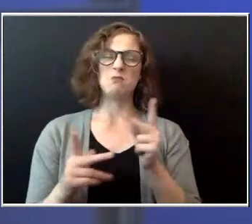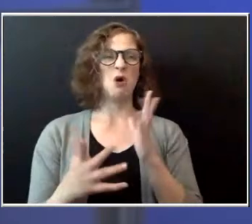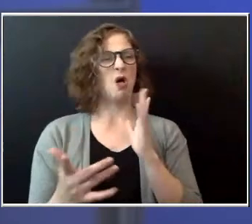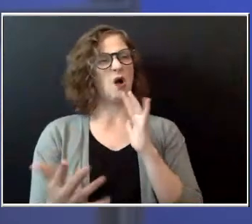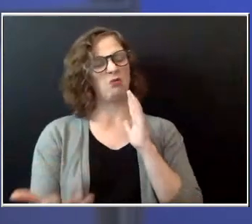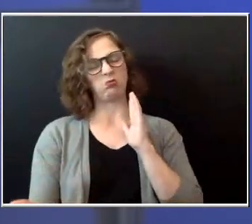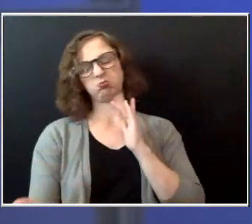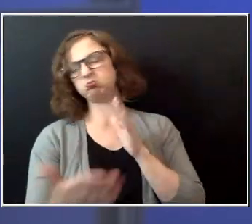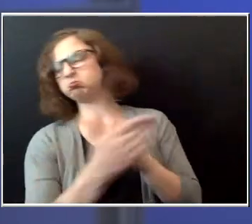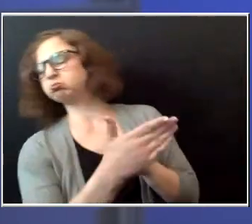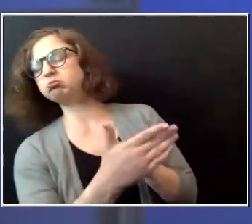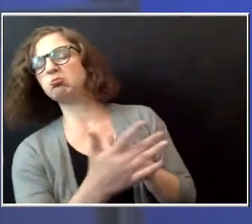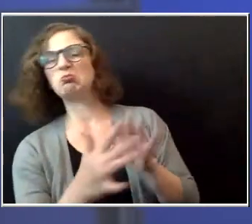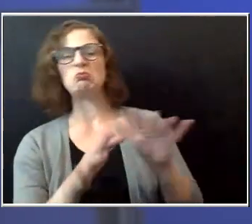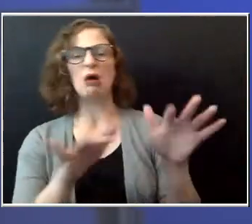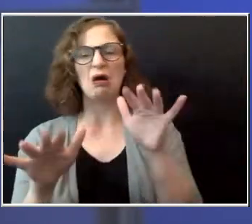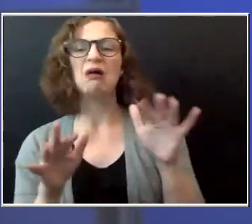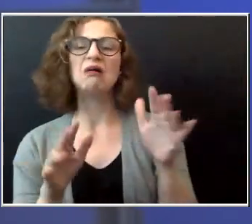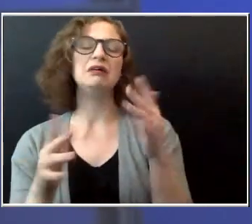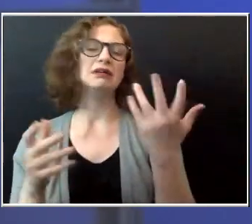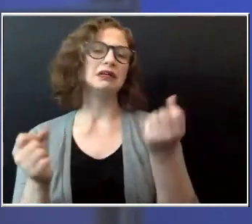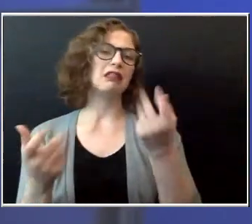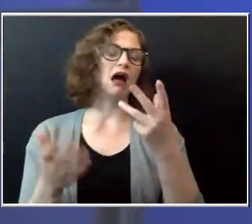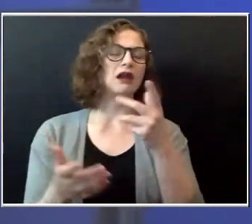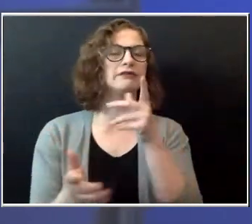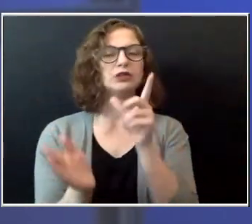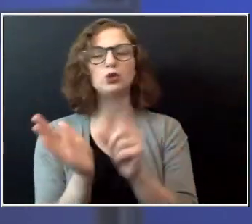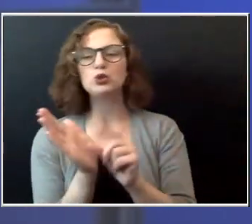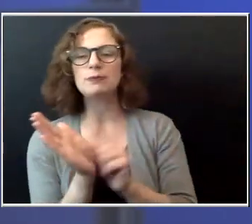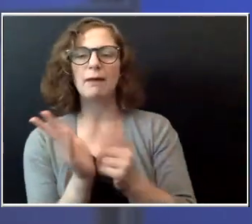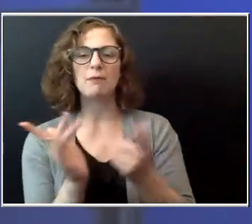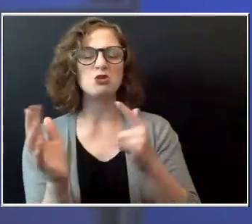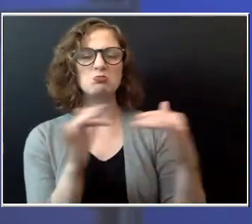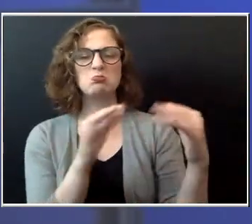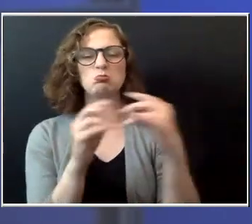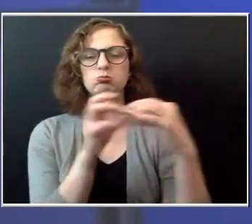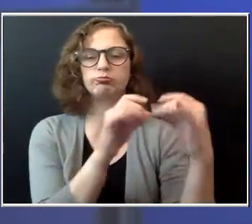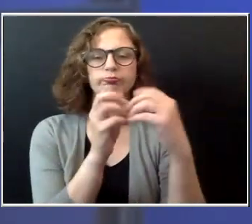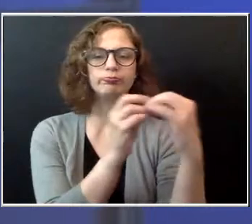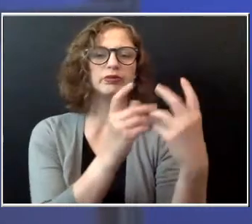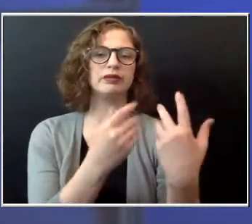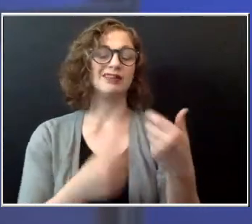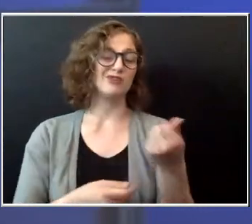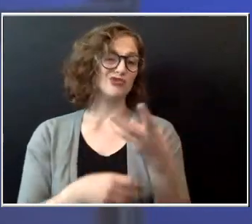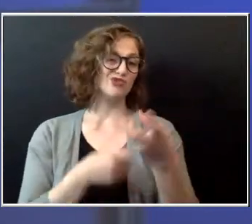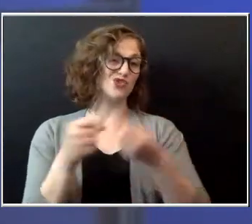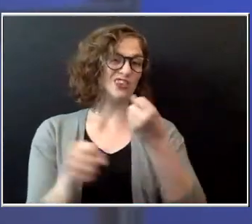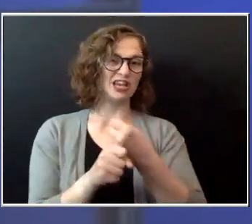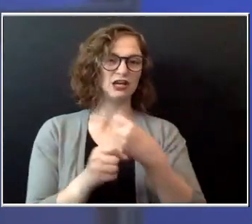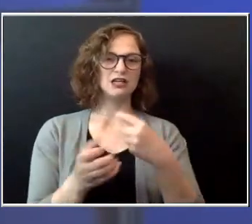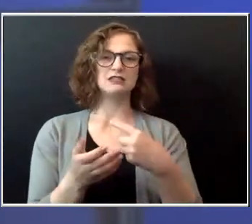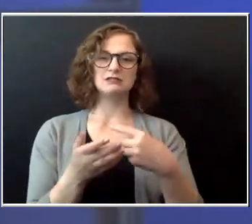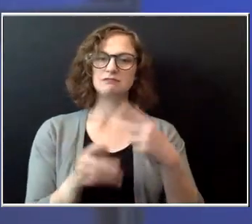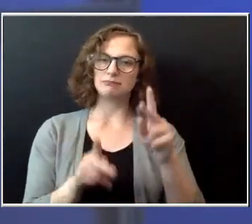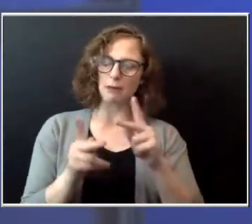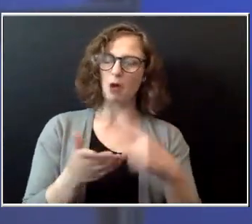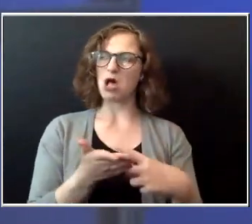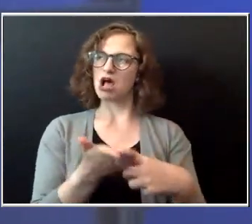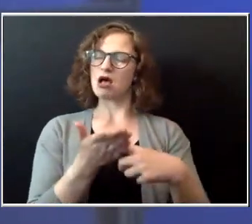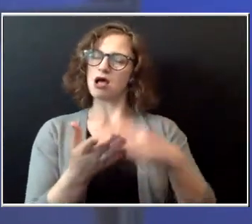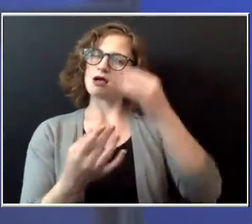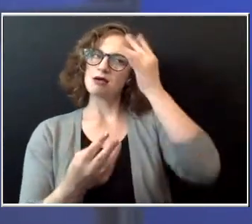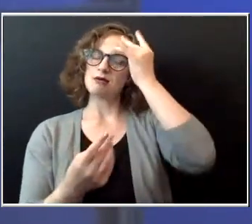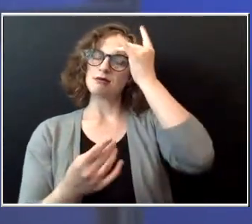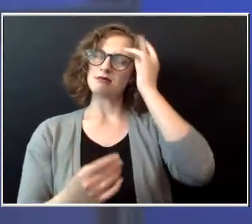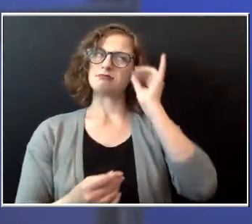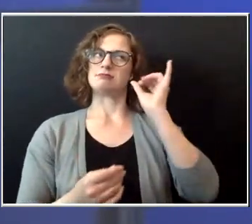sort of kind of creeped along for a few years in terms of people's thinking about this. And I'd say in the last 4 or 5